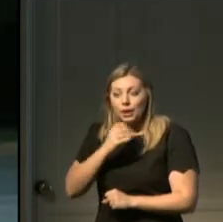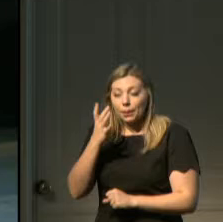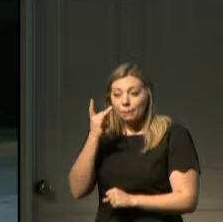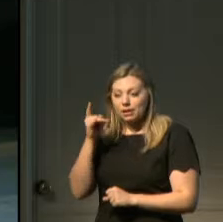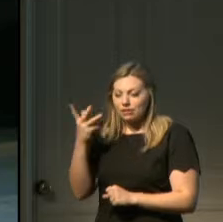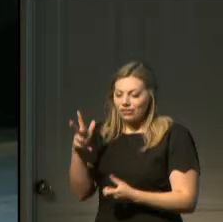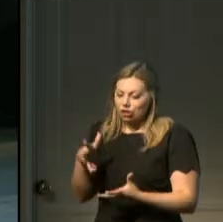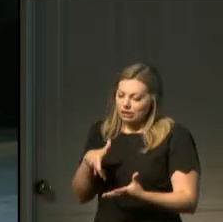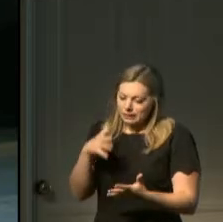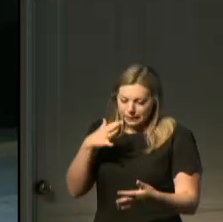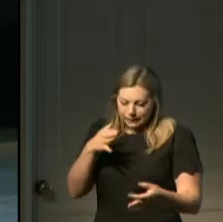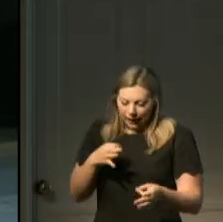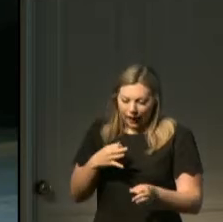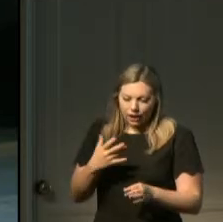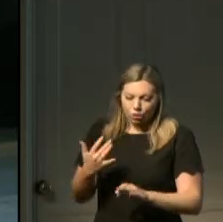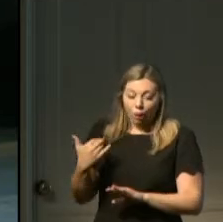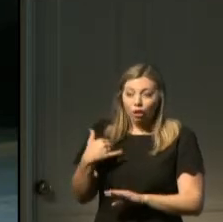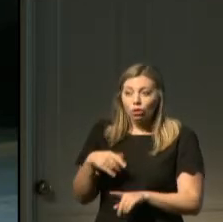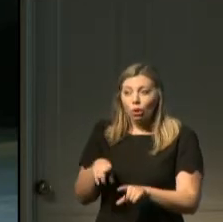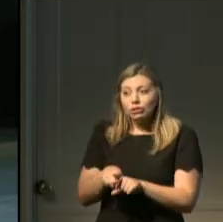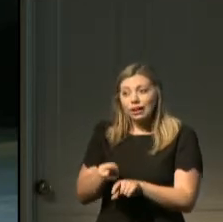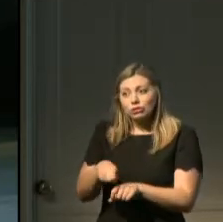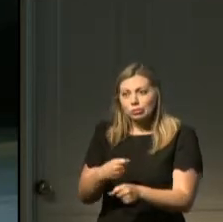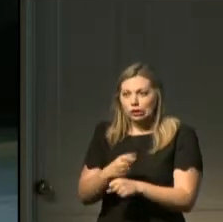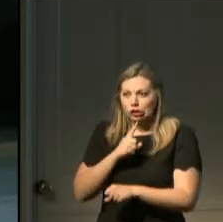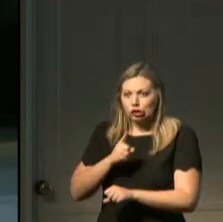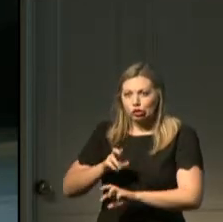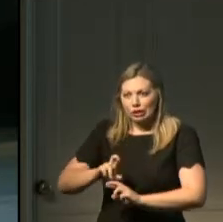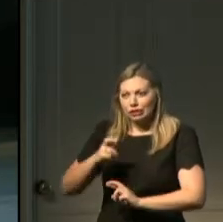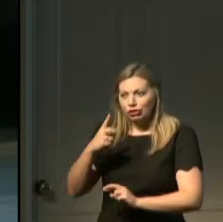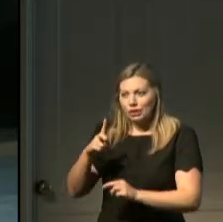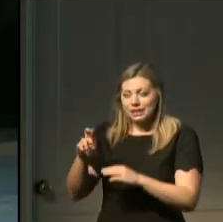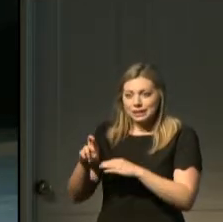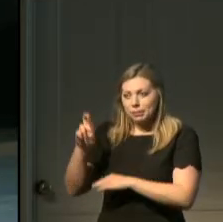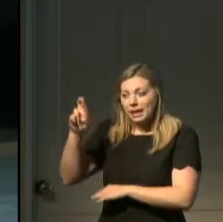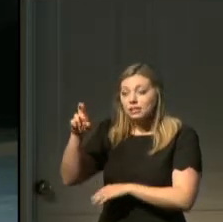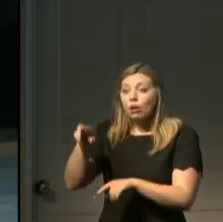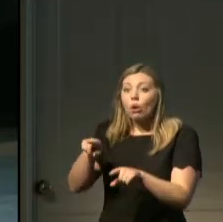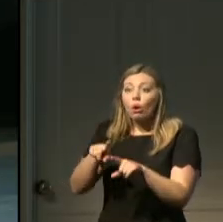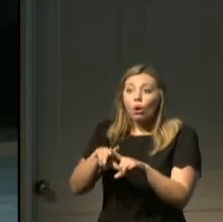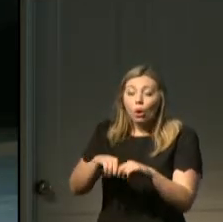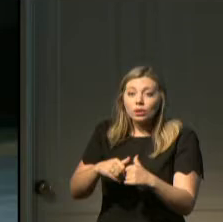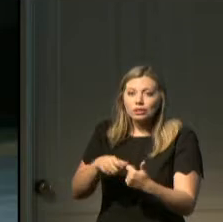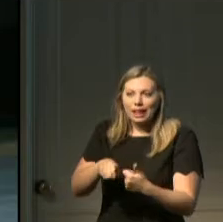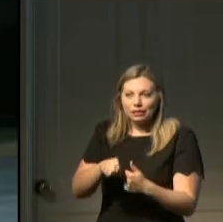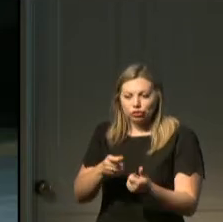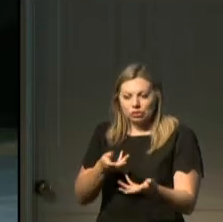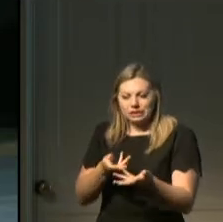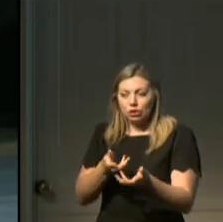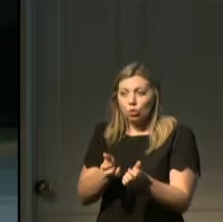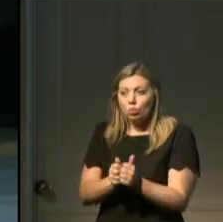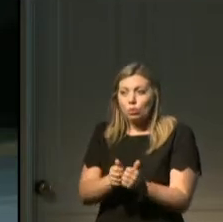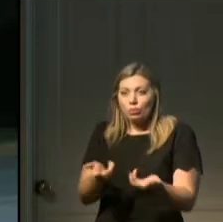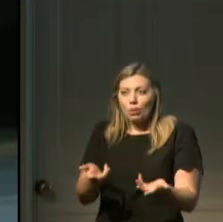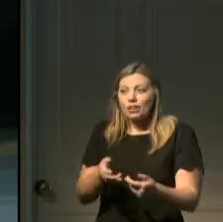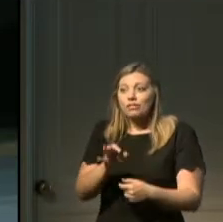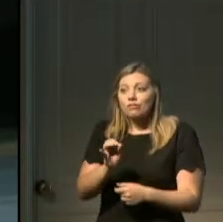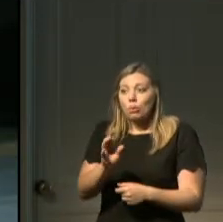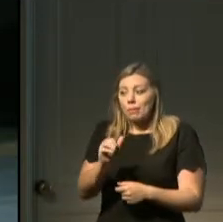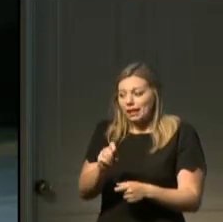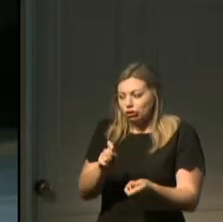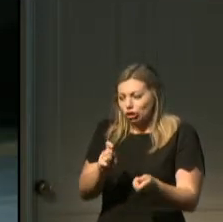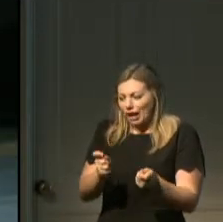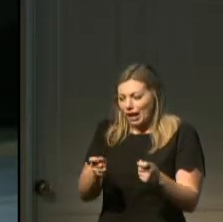while ago, but they also had to make them special hardened for space. And then they also had to deal with the fact that these formats are changing over